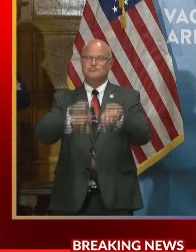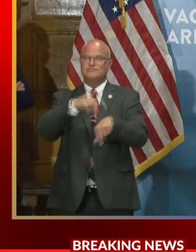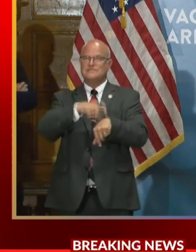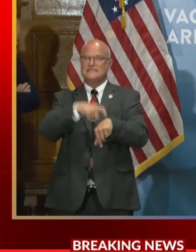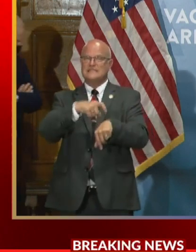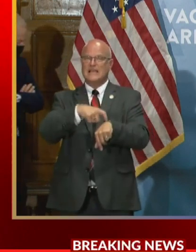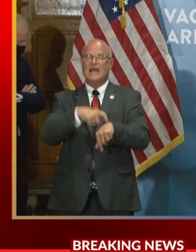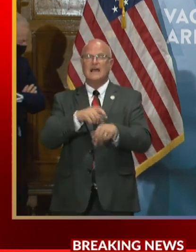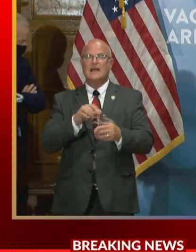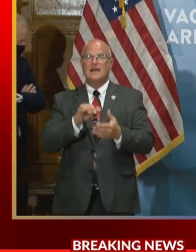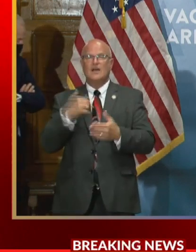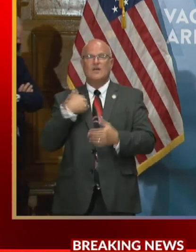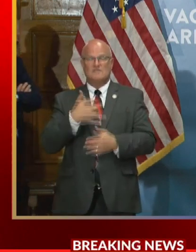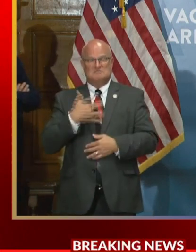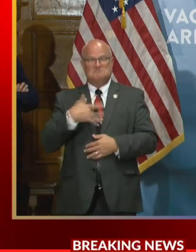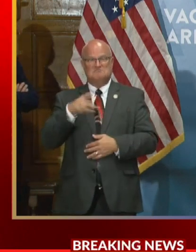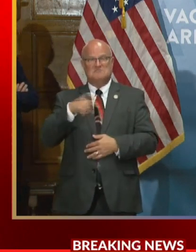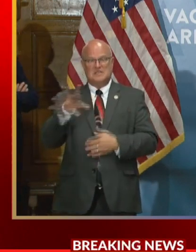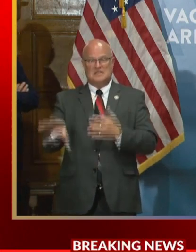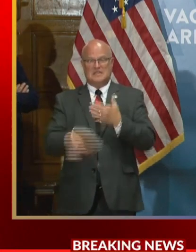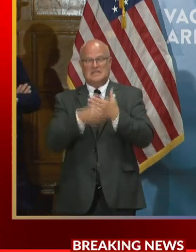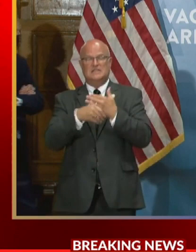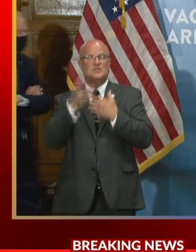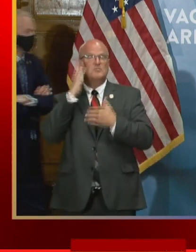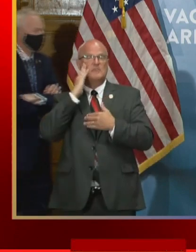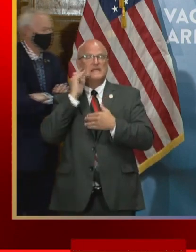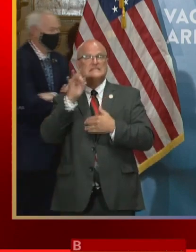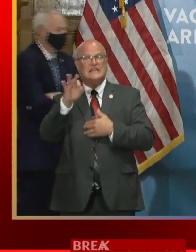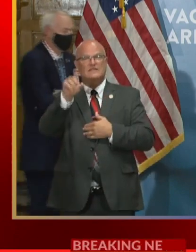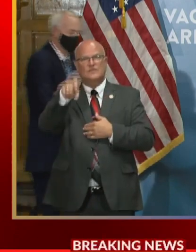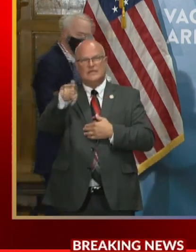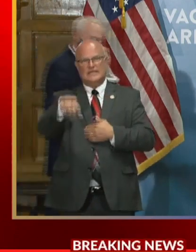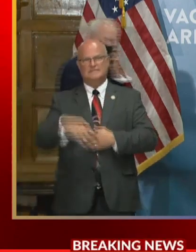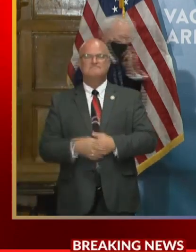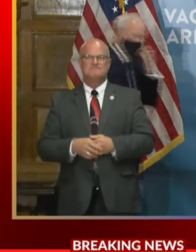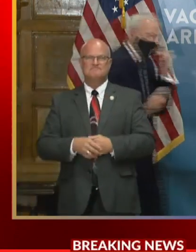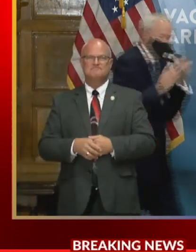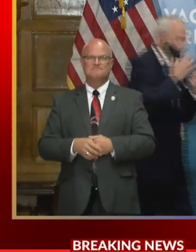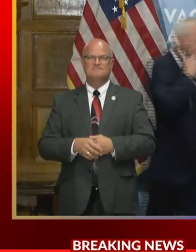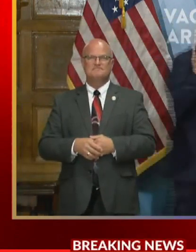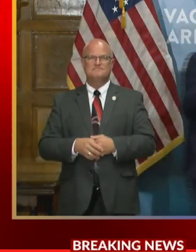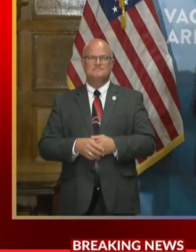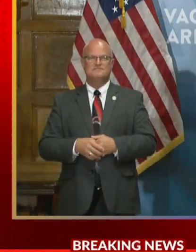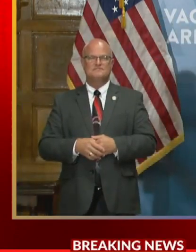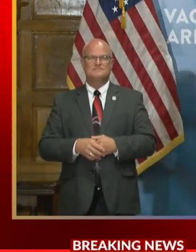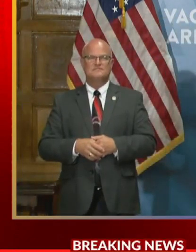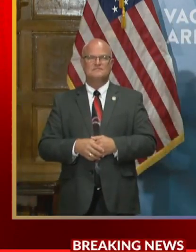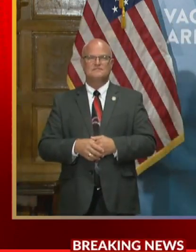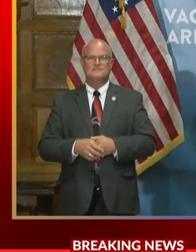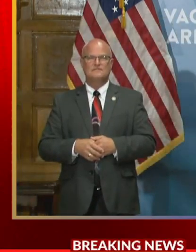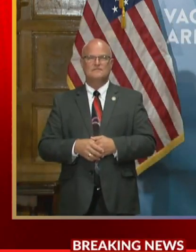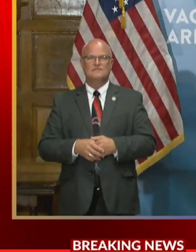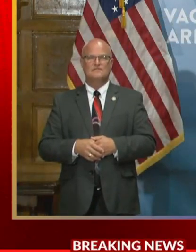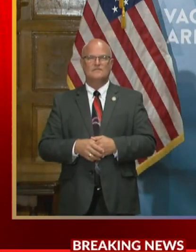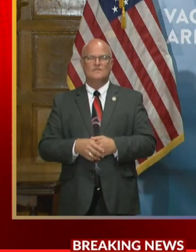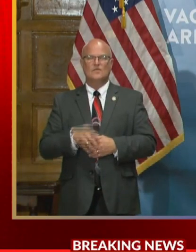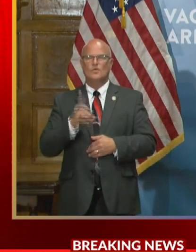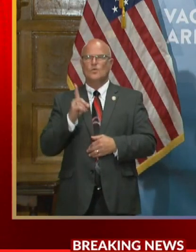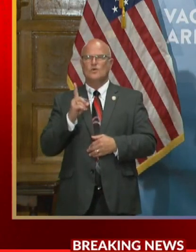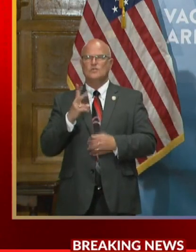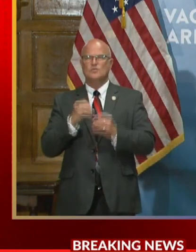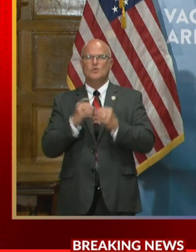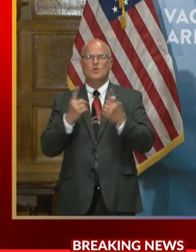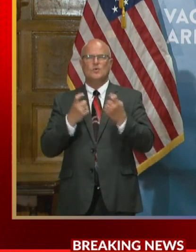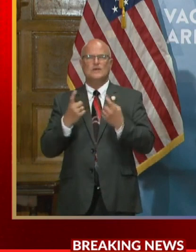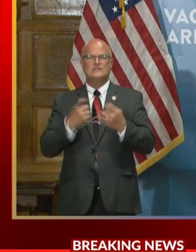time that we feel we need additional beds, if that happens. Let's just take one or two more